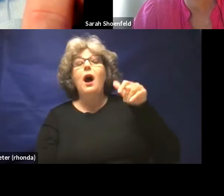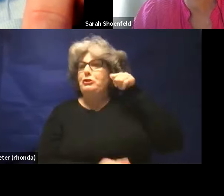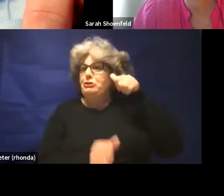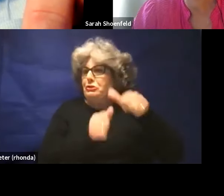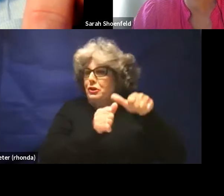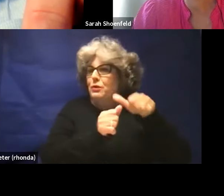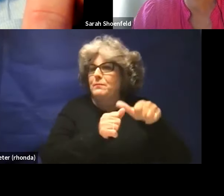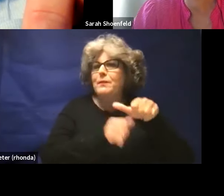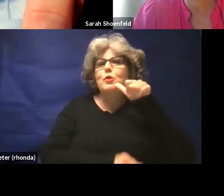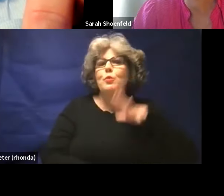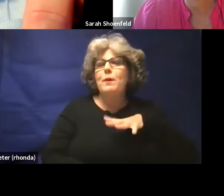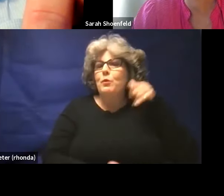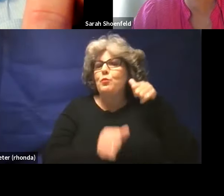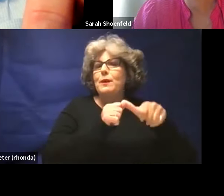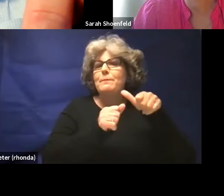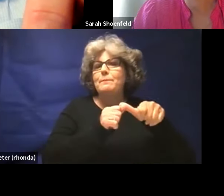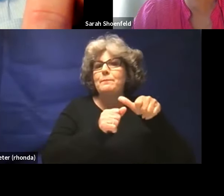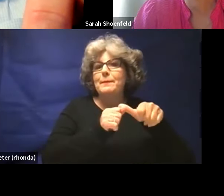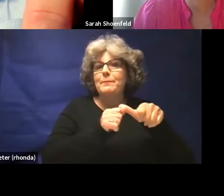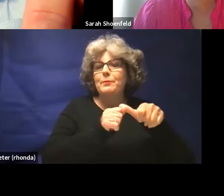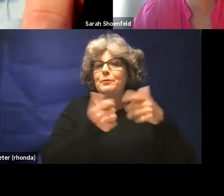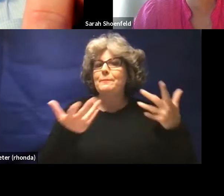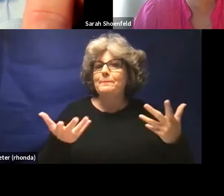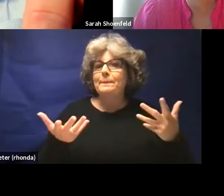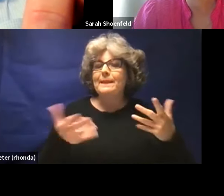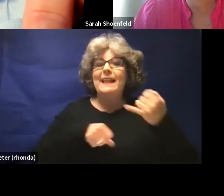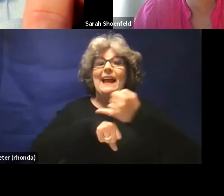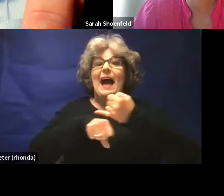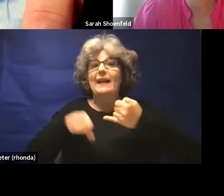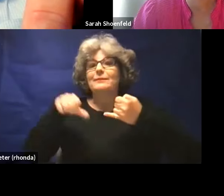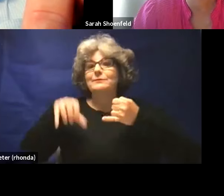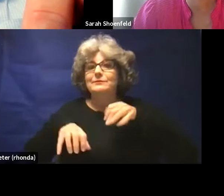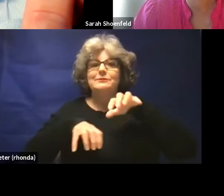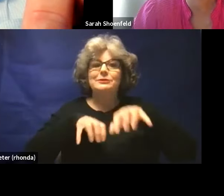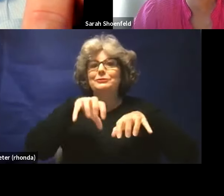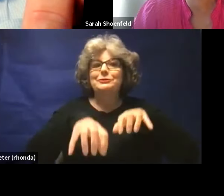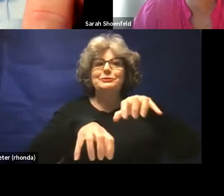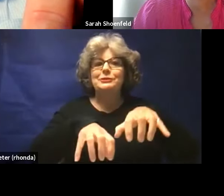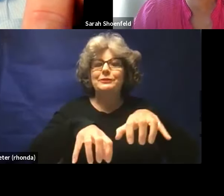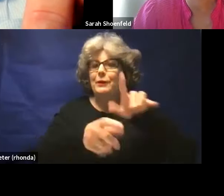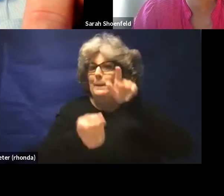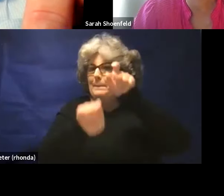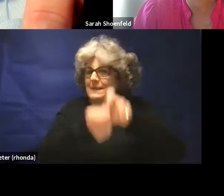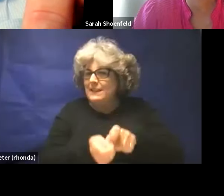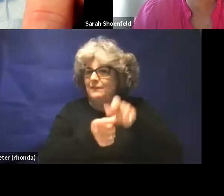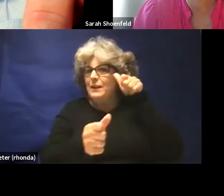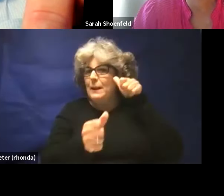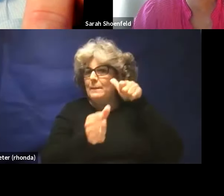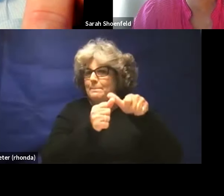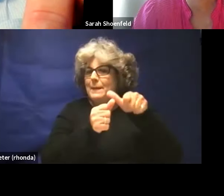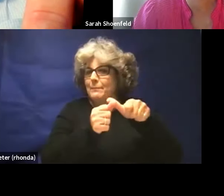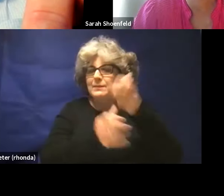remembered, her memories are kind of like islands. I mean, they were like very specific memories with, and then